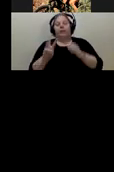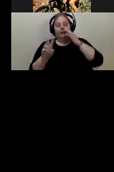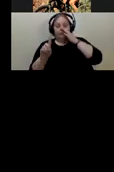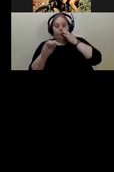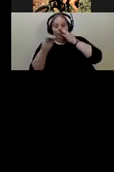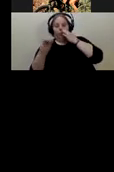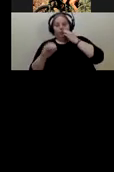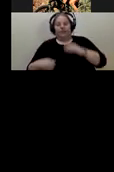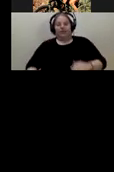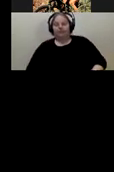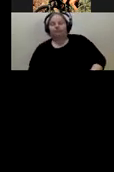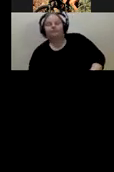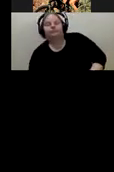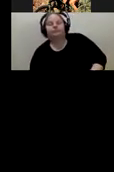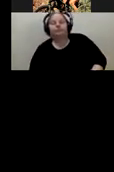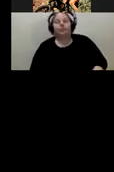61% of doctors